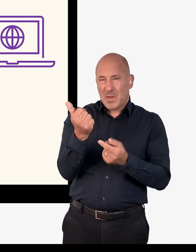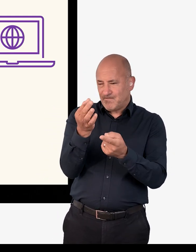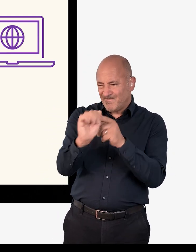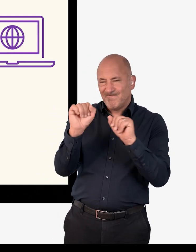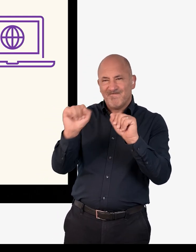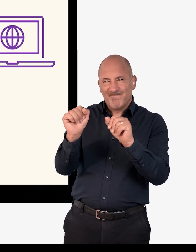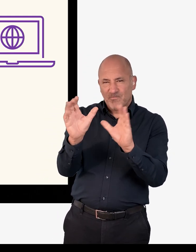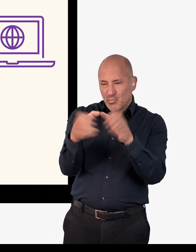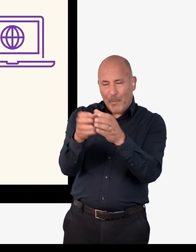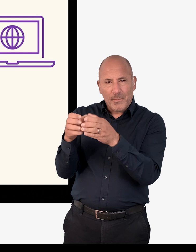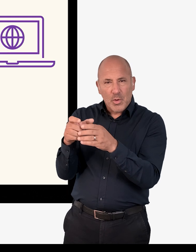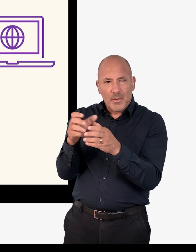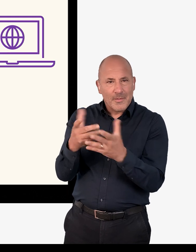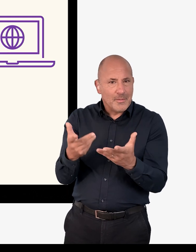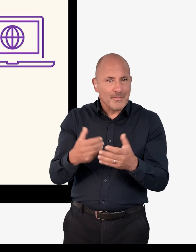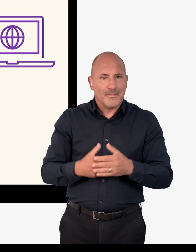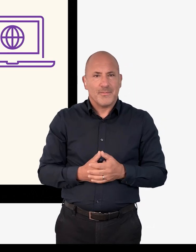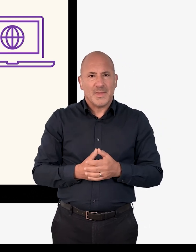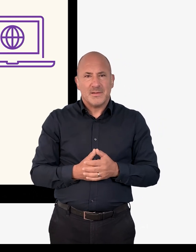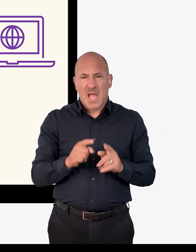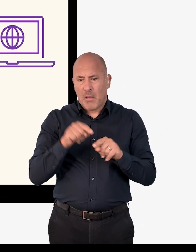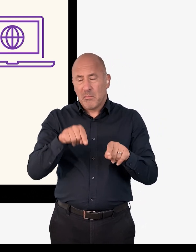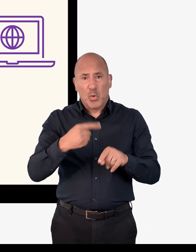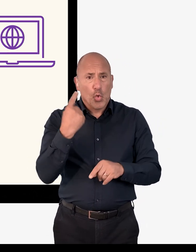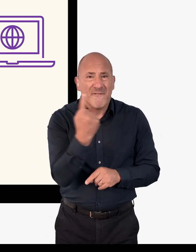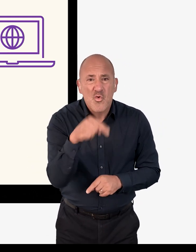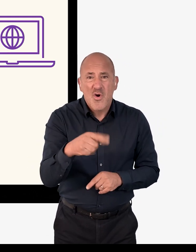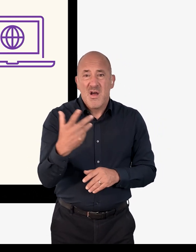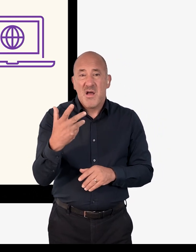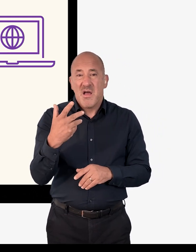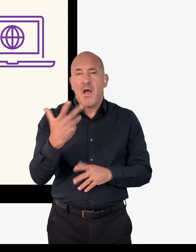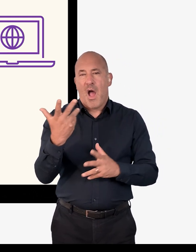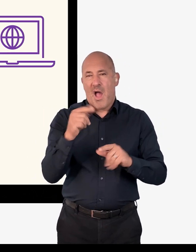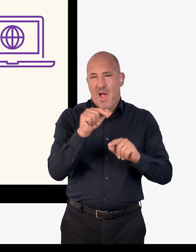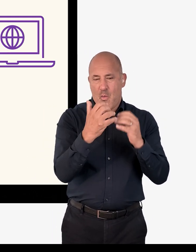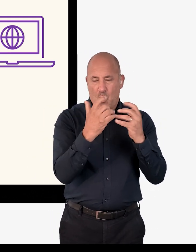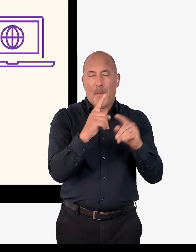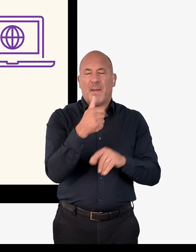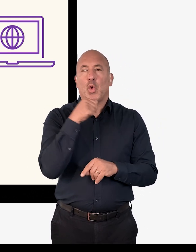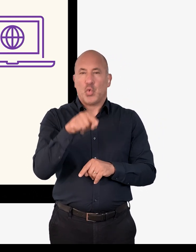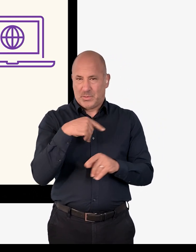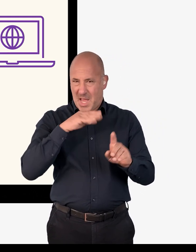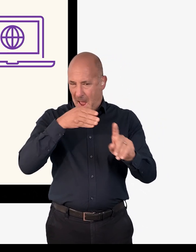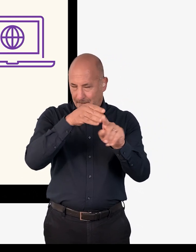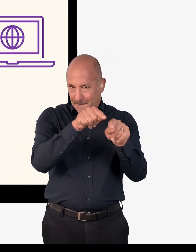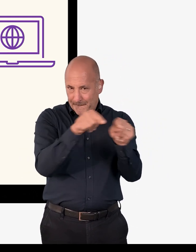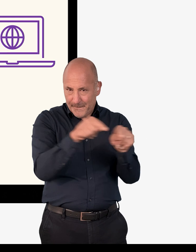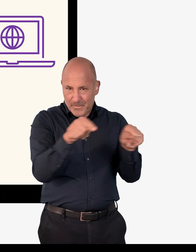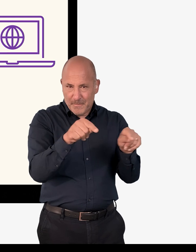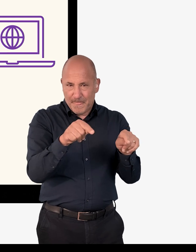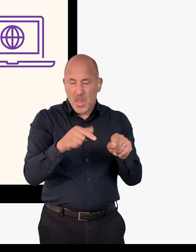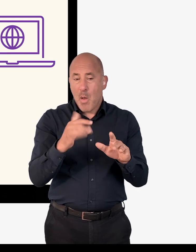from particular backgrounds? And who is it for? Is it a particular segment of your